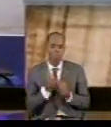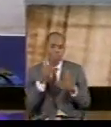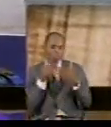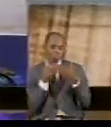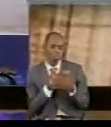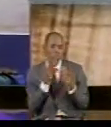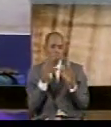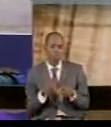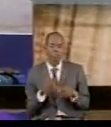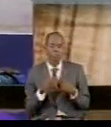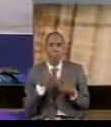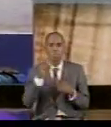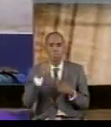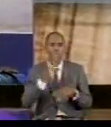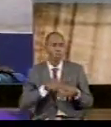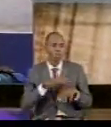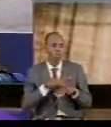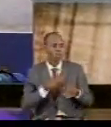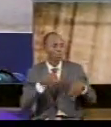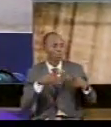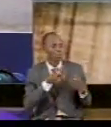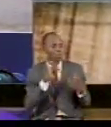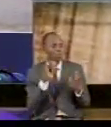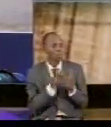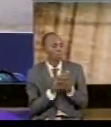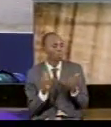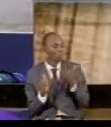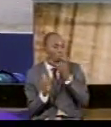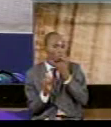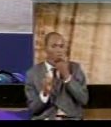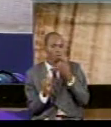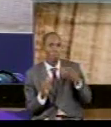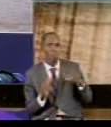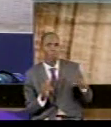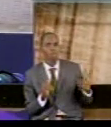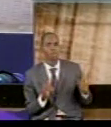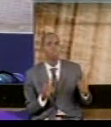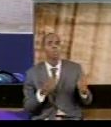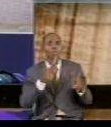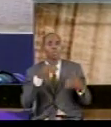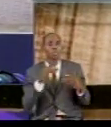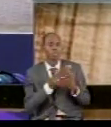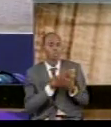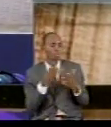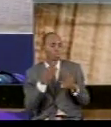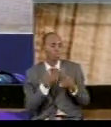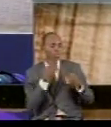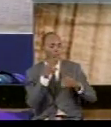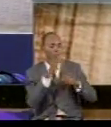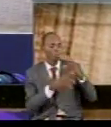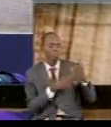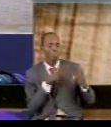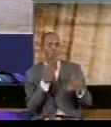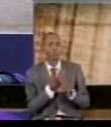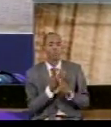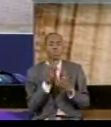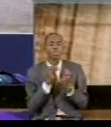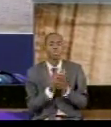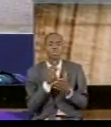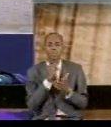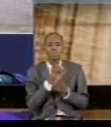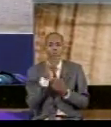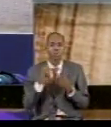earth is going the wrong direction, going away from the word of the gospel, that's when you have to